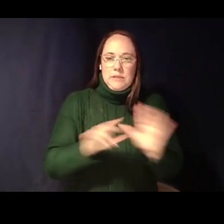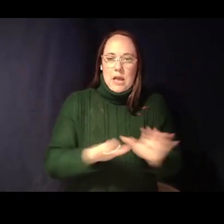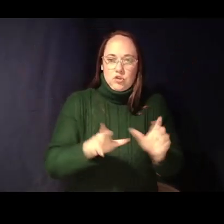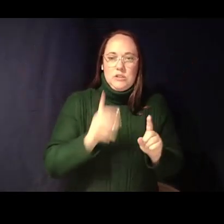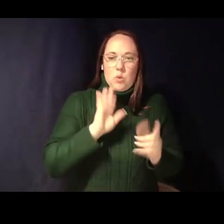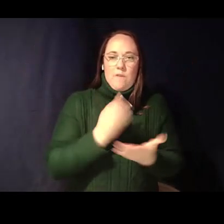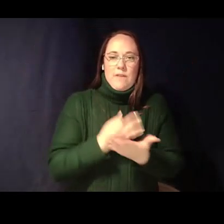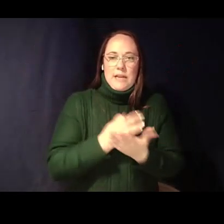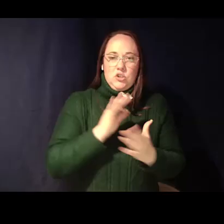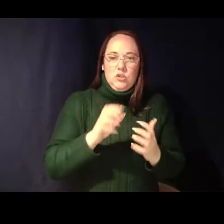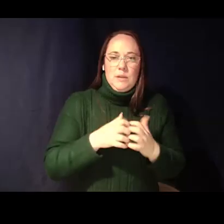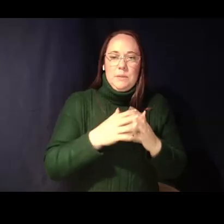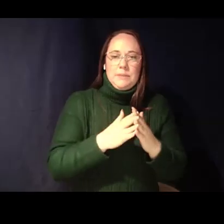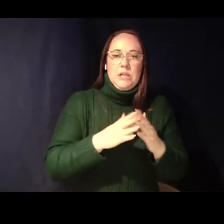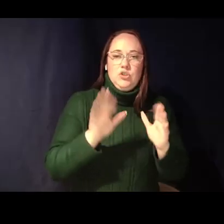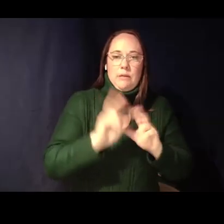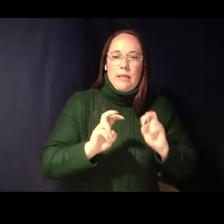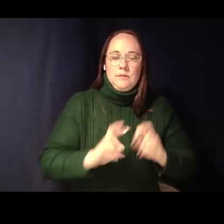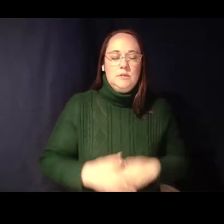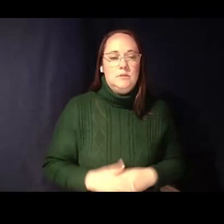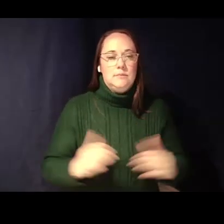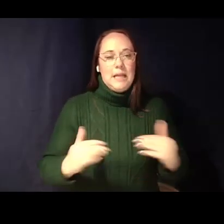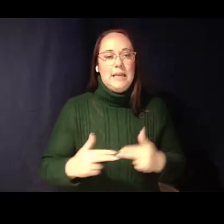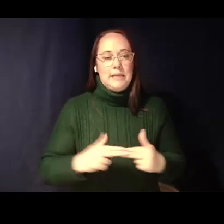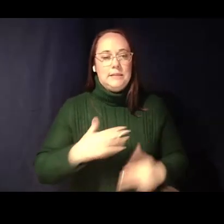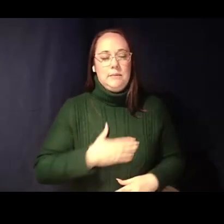implementation analysis on. Next slide, please.